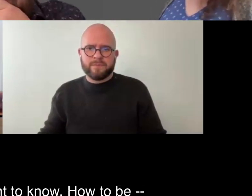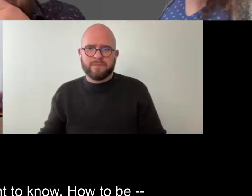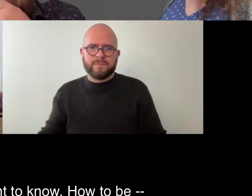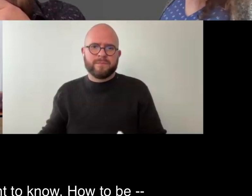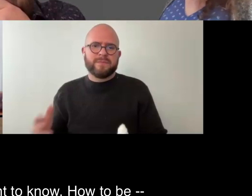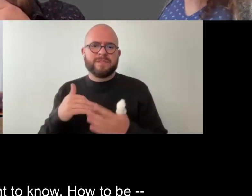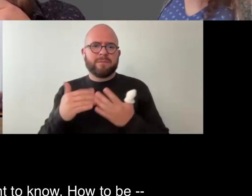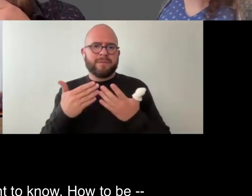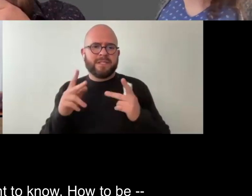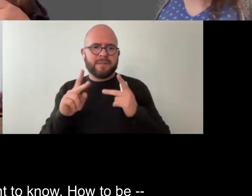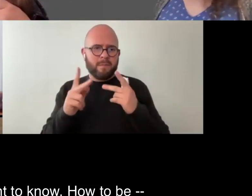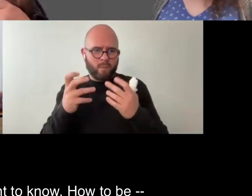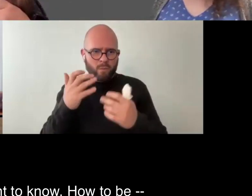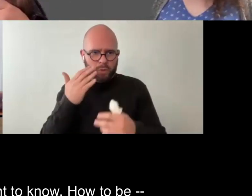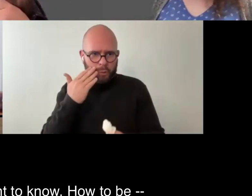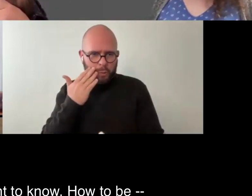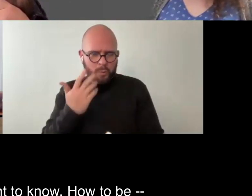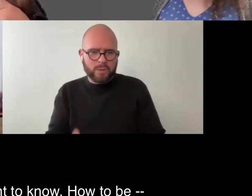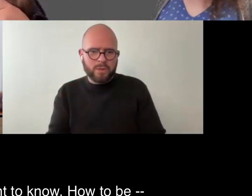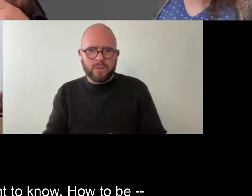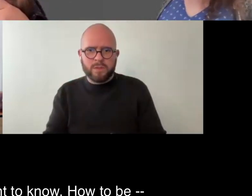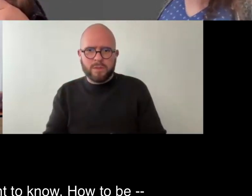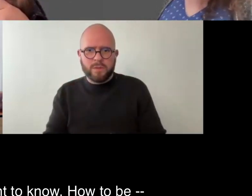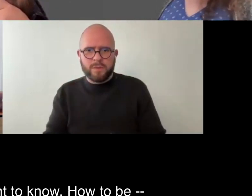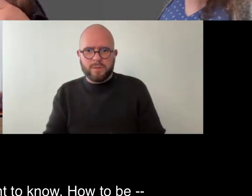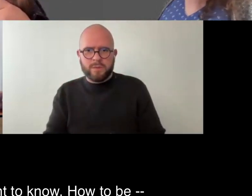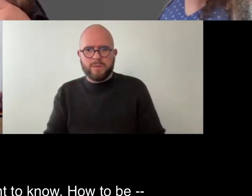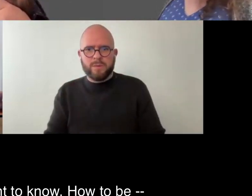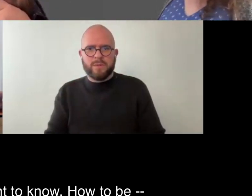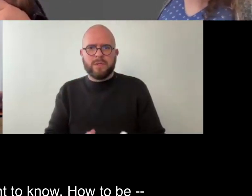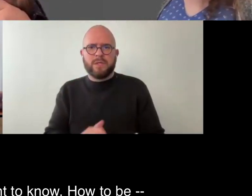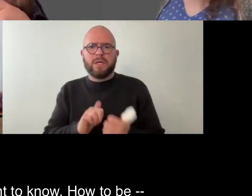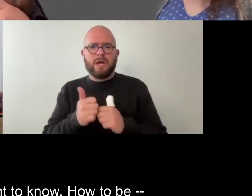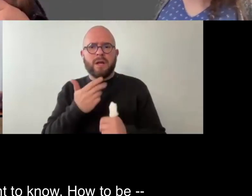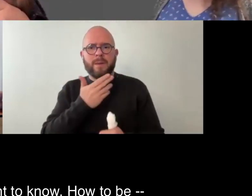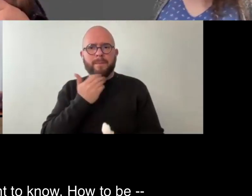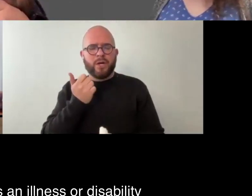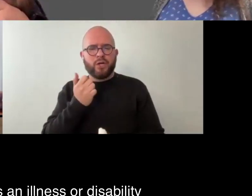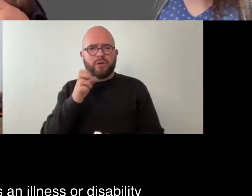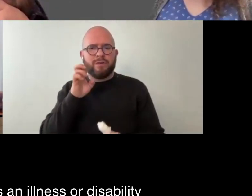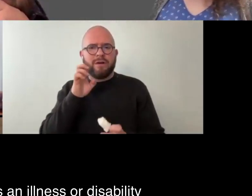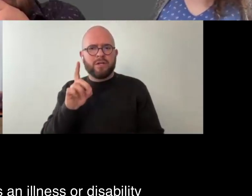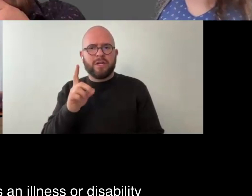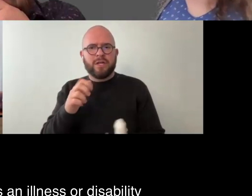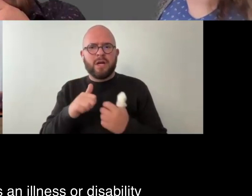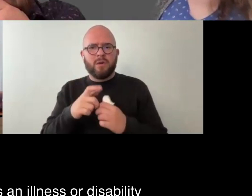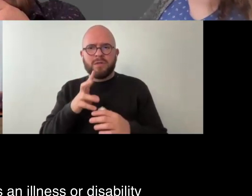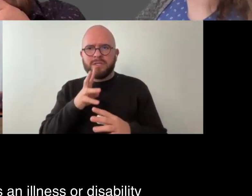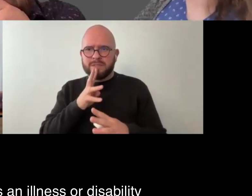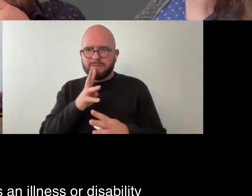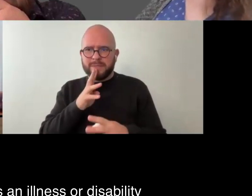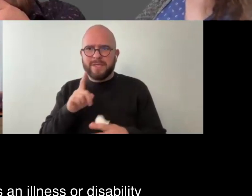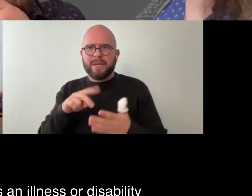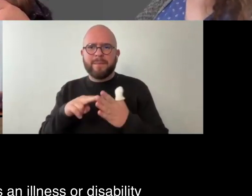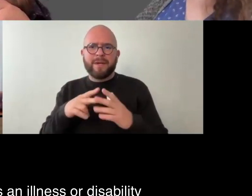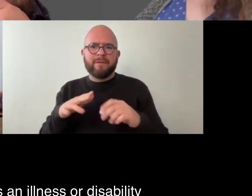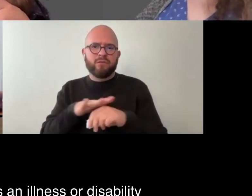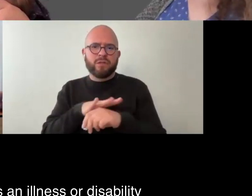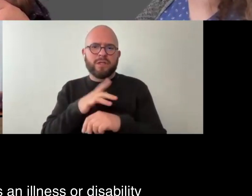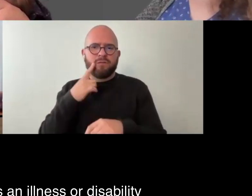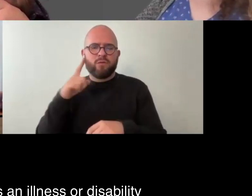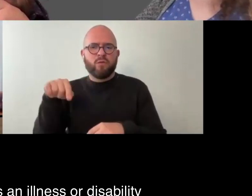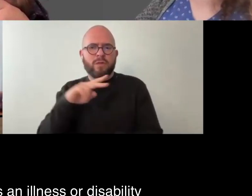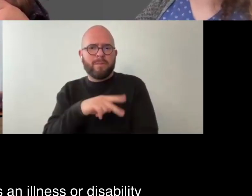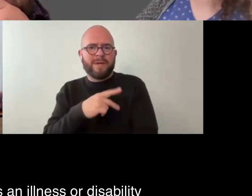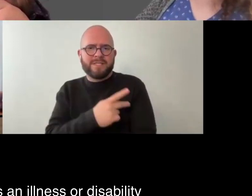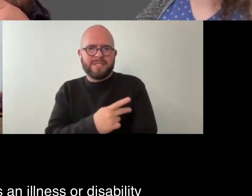to know. How to be better educated on how to speak meaningfully to the patient who has an illness or disability without sending